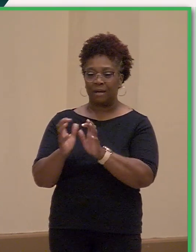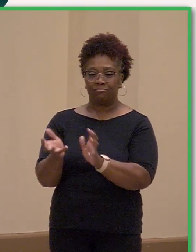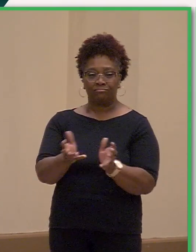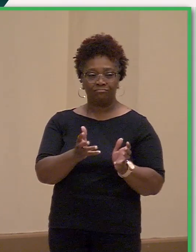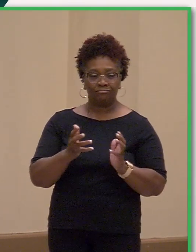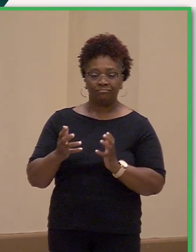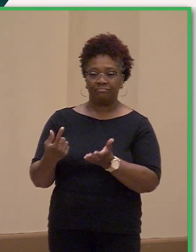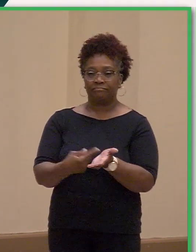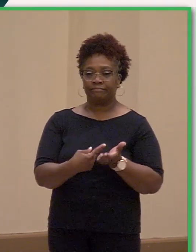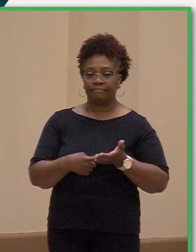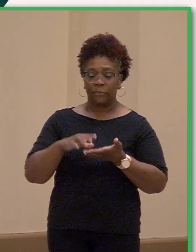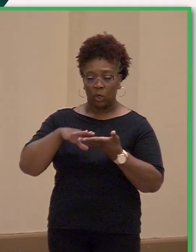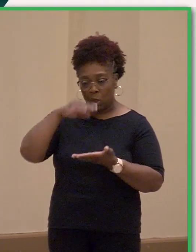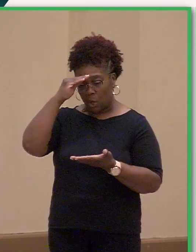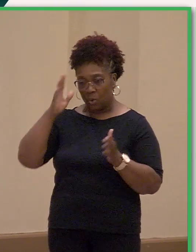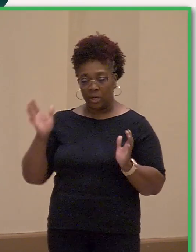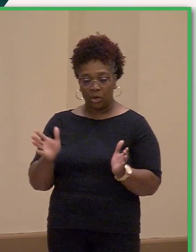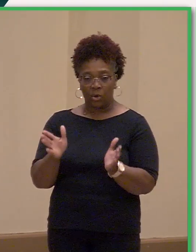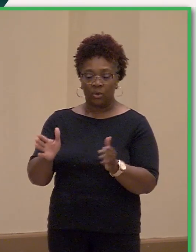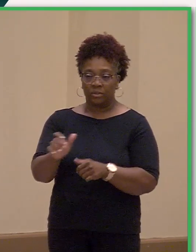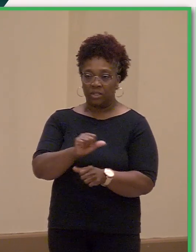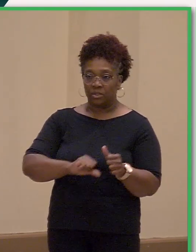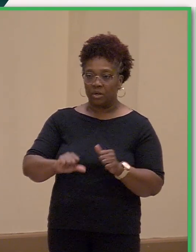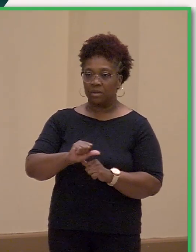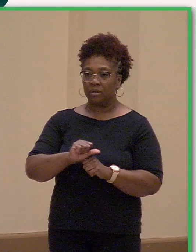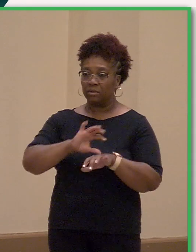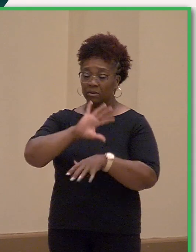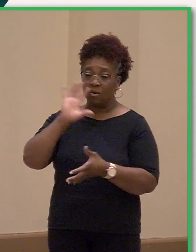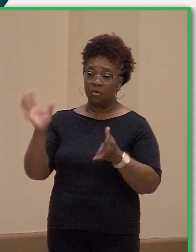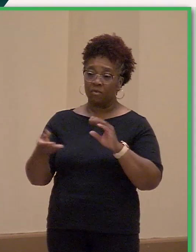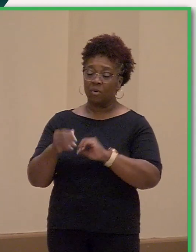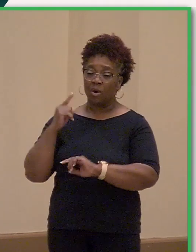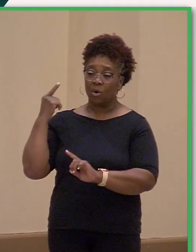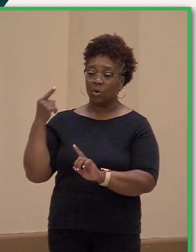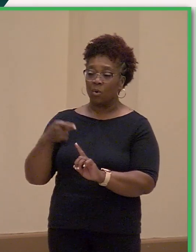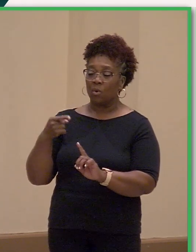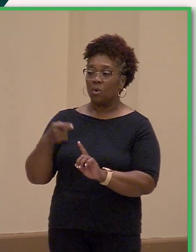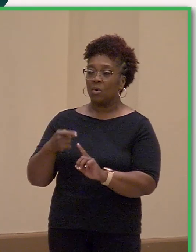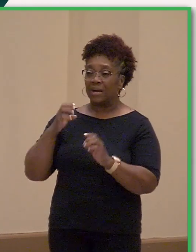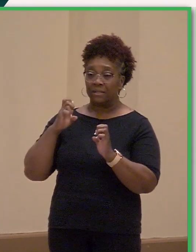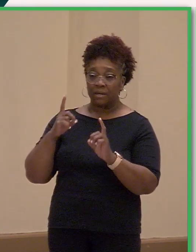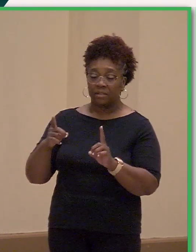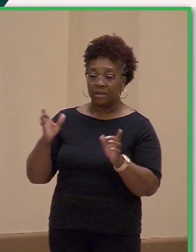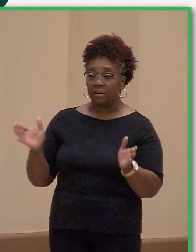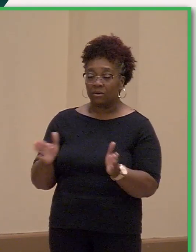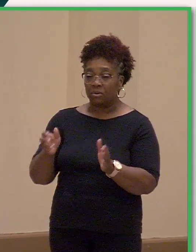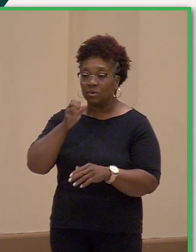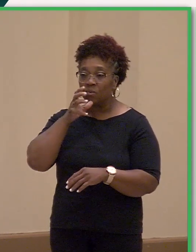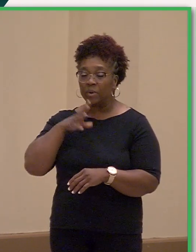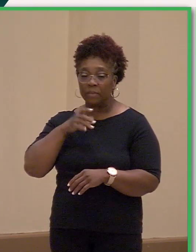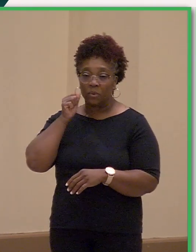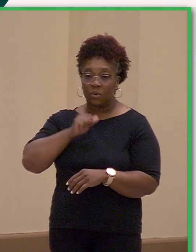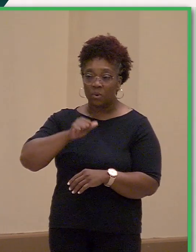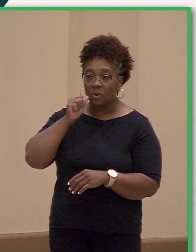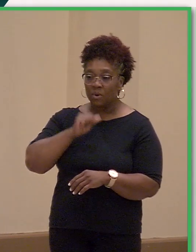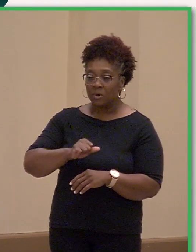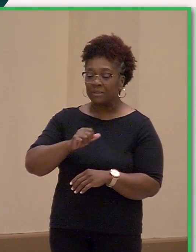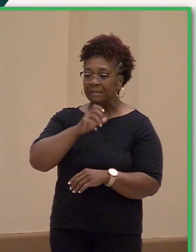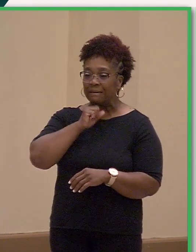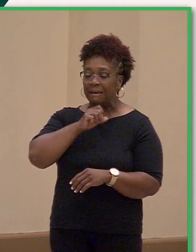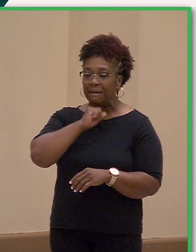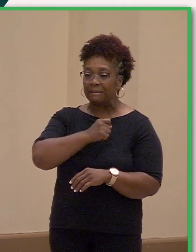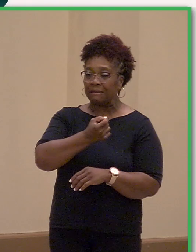learn from and encourage each other. The overall mission of A Girl Like Me is to educate and encourage women, girls between the